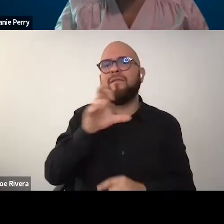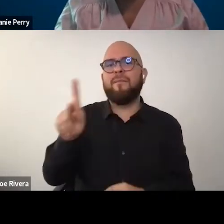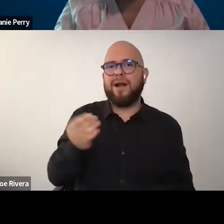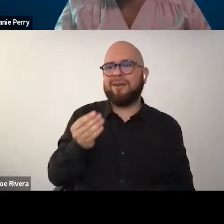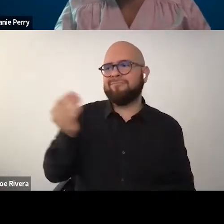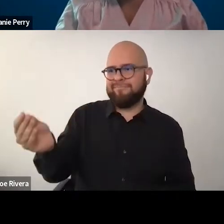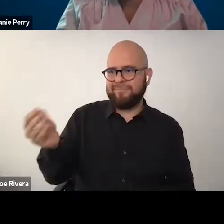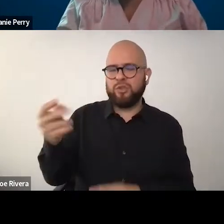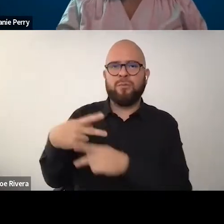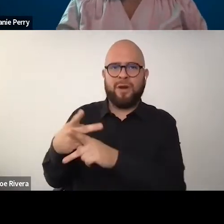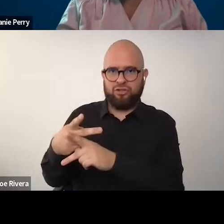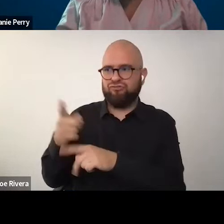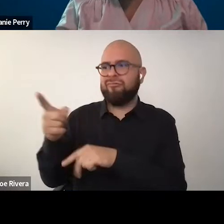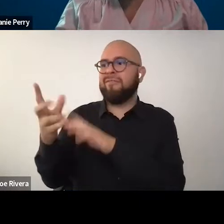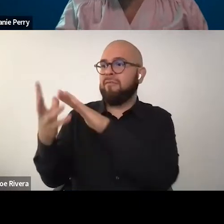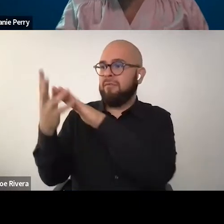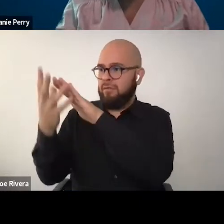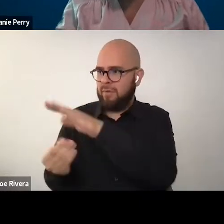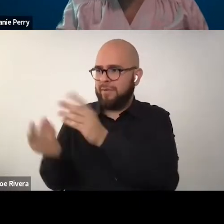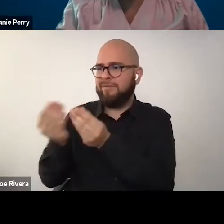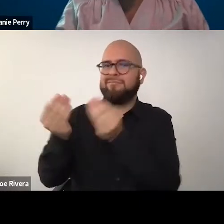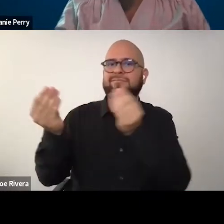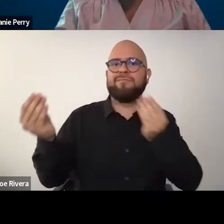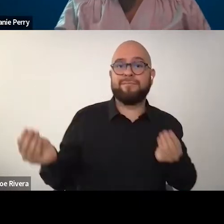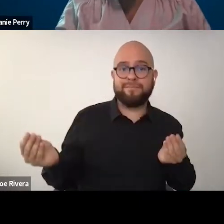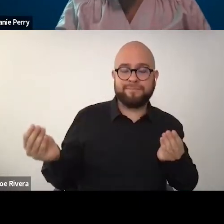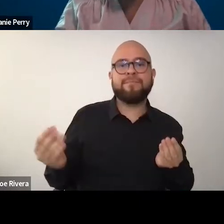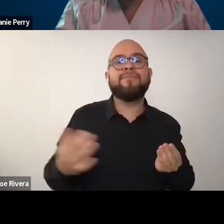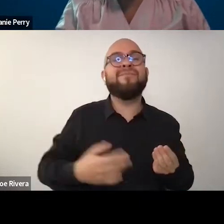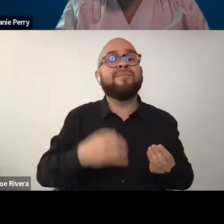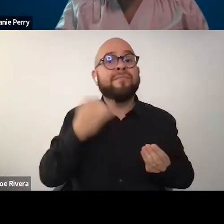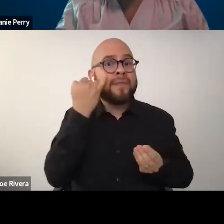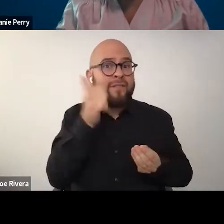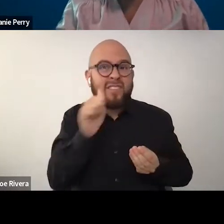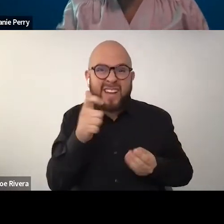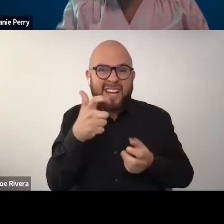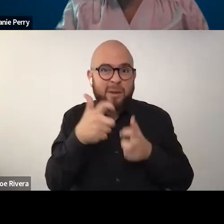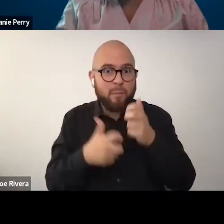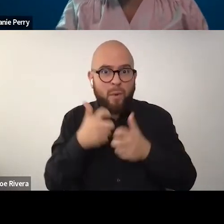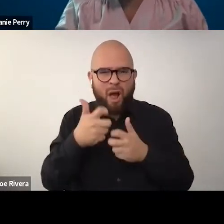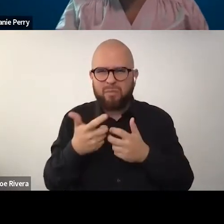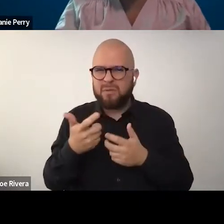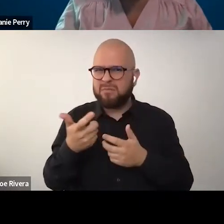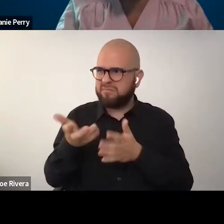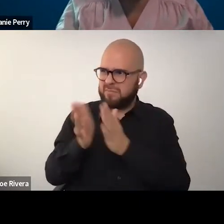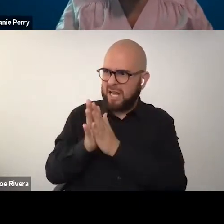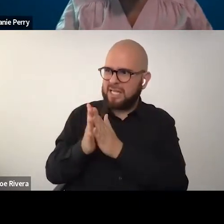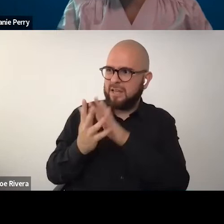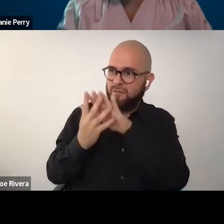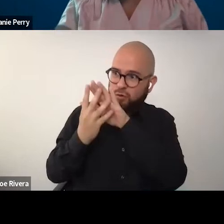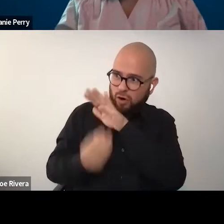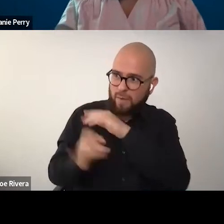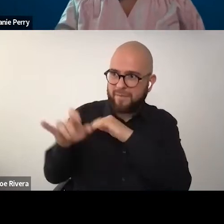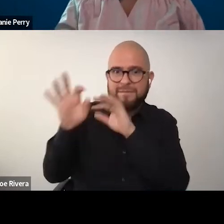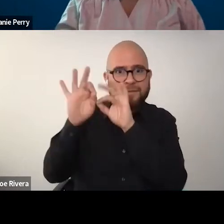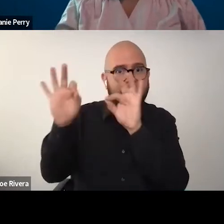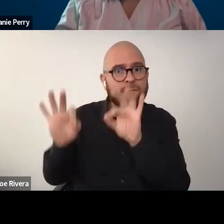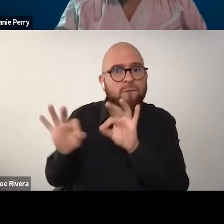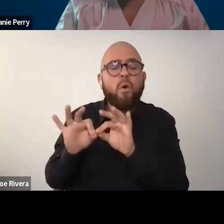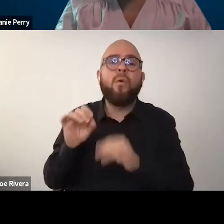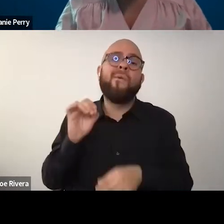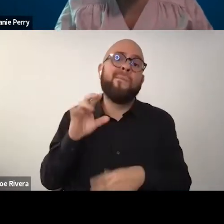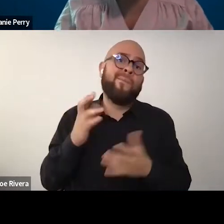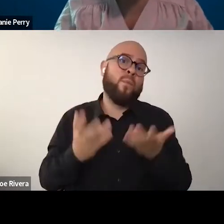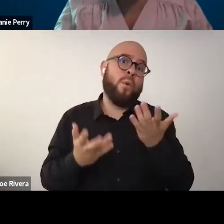you with a copy of it. If you have any problems receiving a copy of the form that you completed, or perhaps